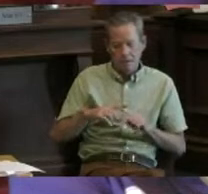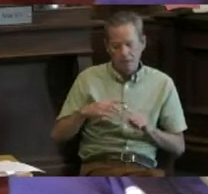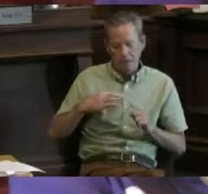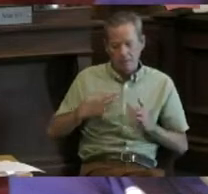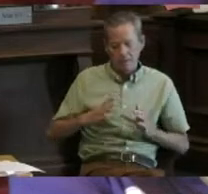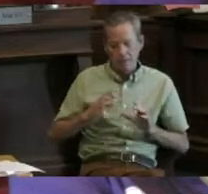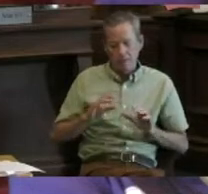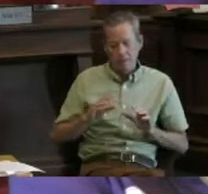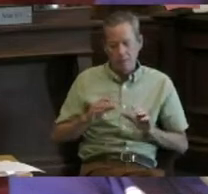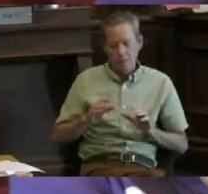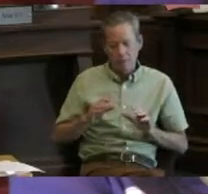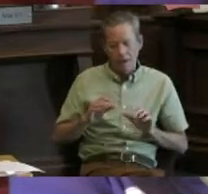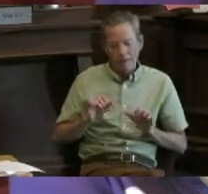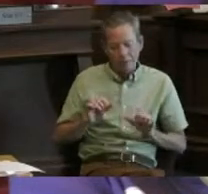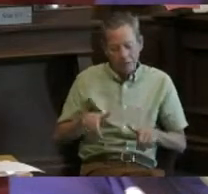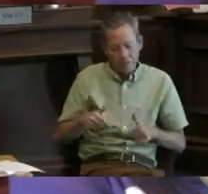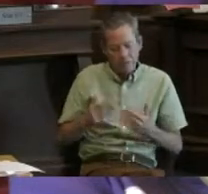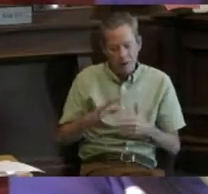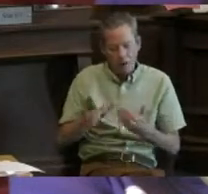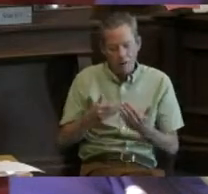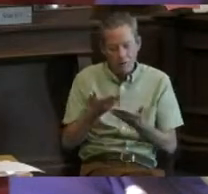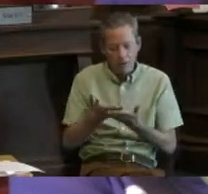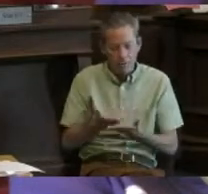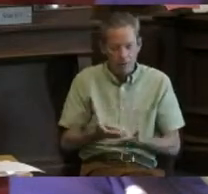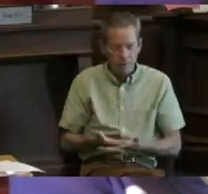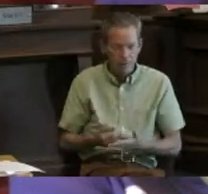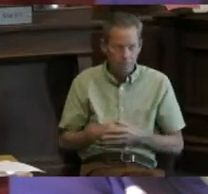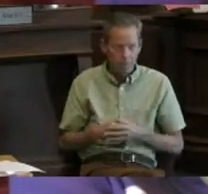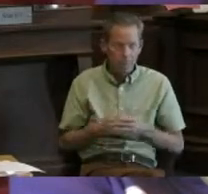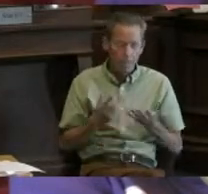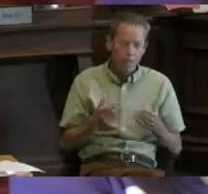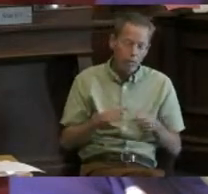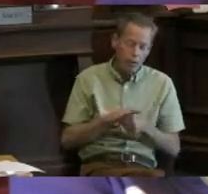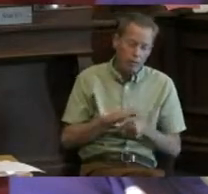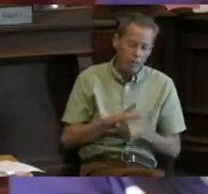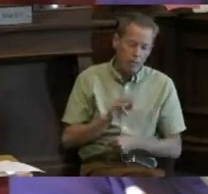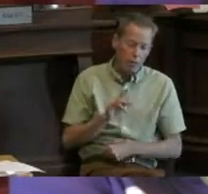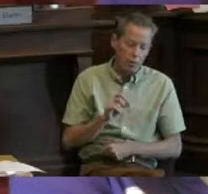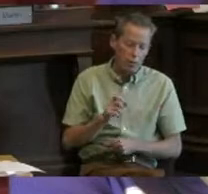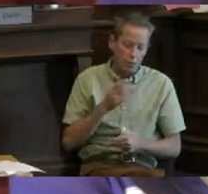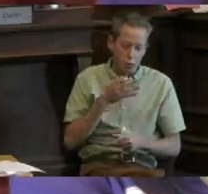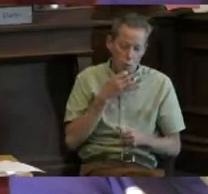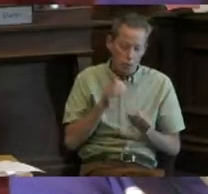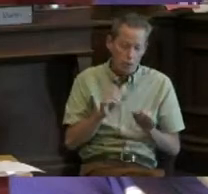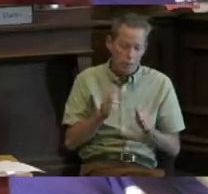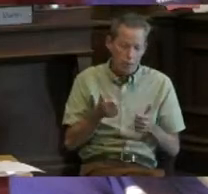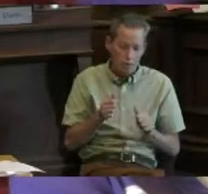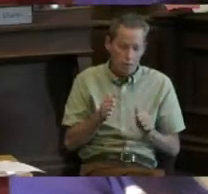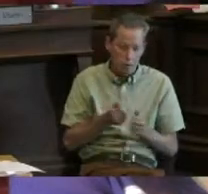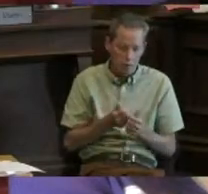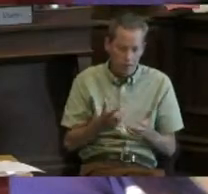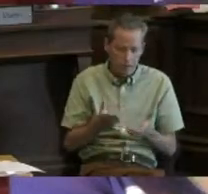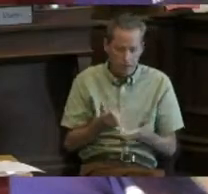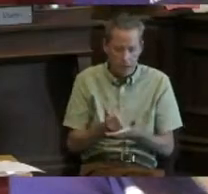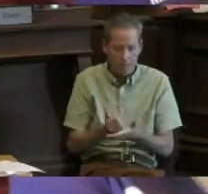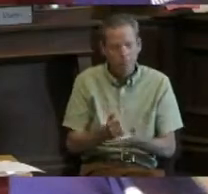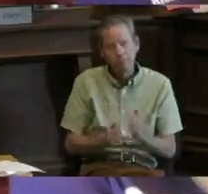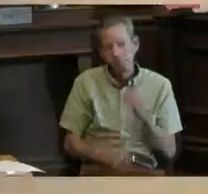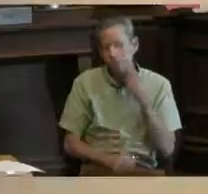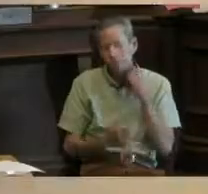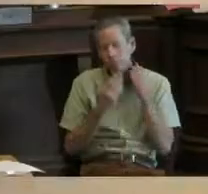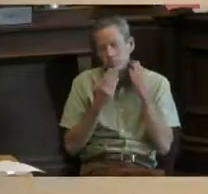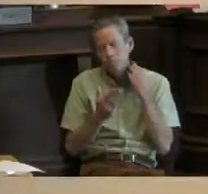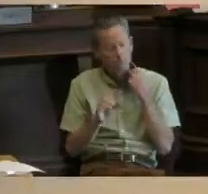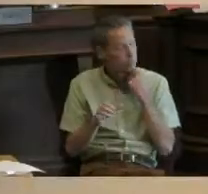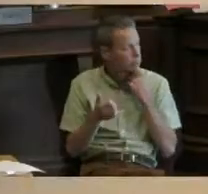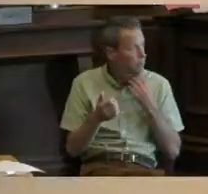all the documentation needed. But of course, we want to fill the units as soon as possible, so we try to do everything on our end to meet that goal. Thank you, sir.